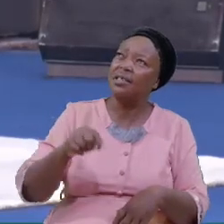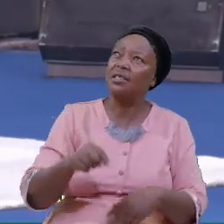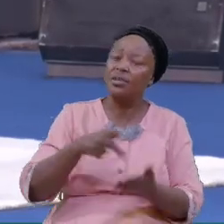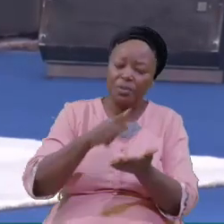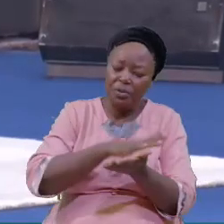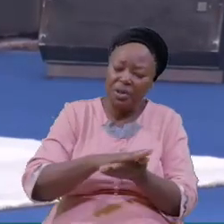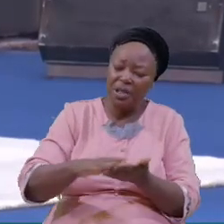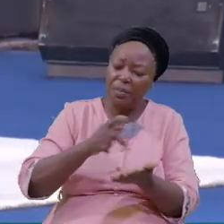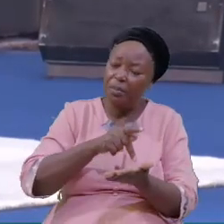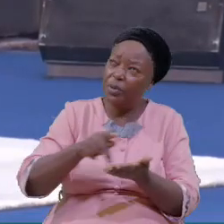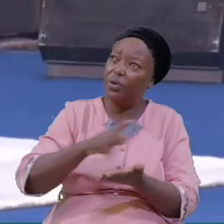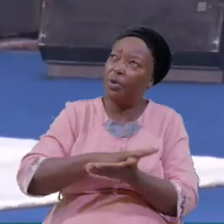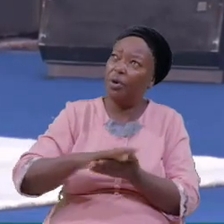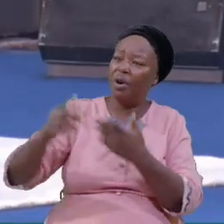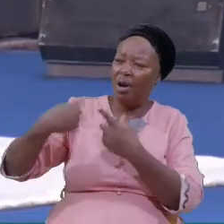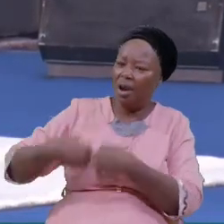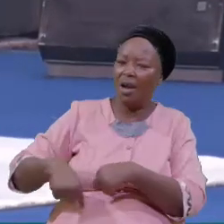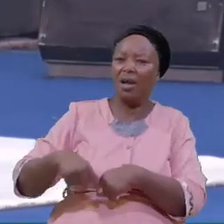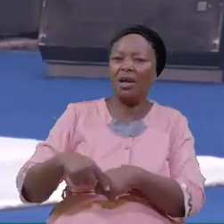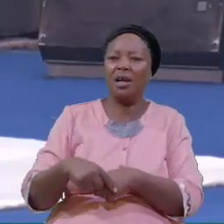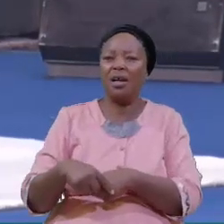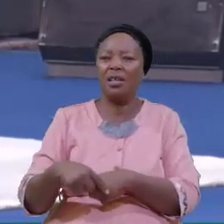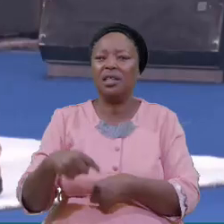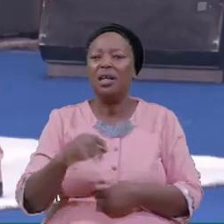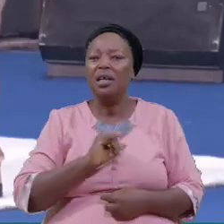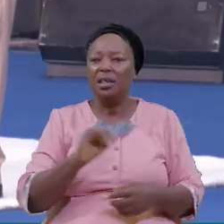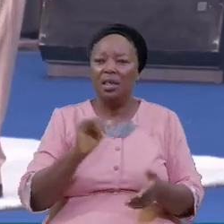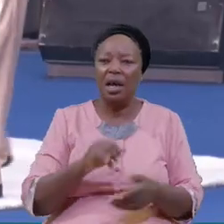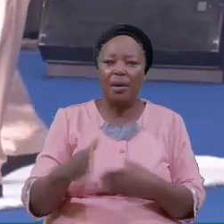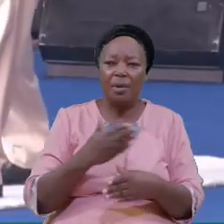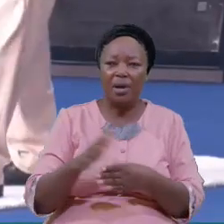heart that comes for sanctification.